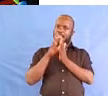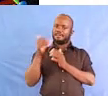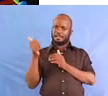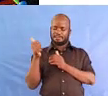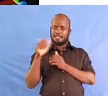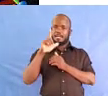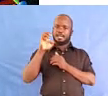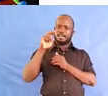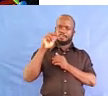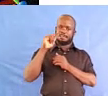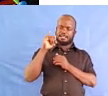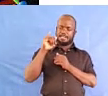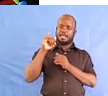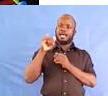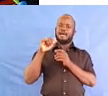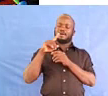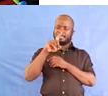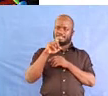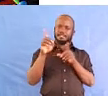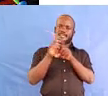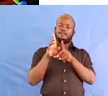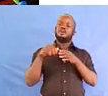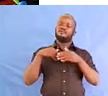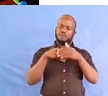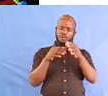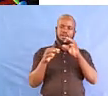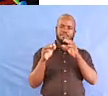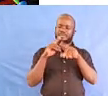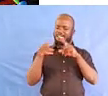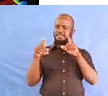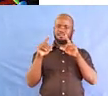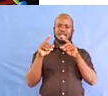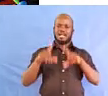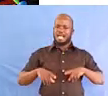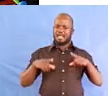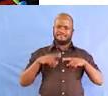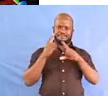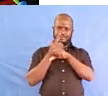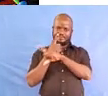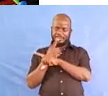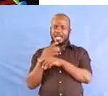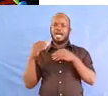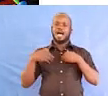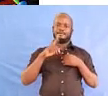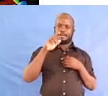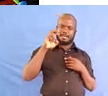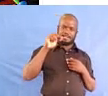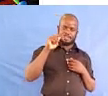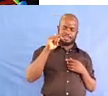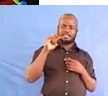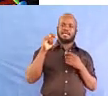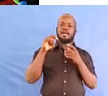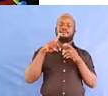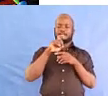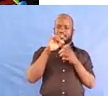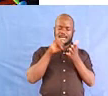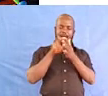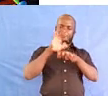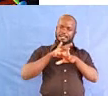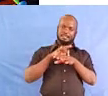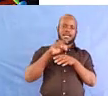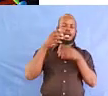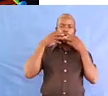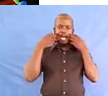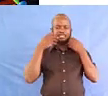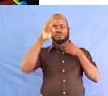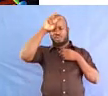T cells and macrophages. The other lentiviruses pursue similar, if slightly different, life cycles. There are